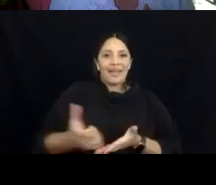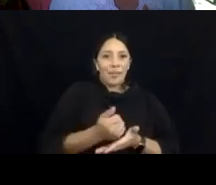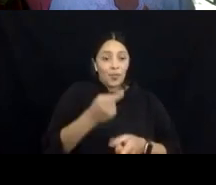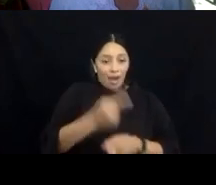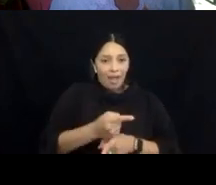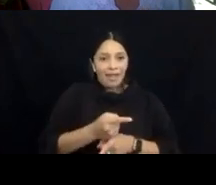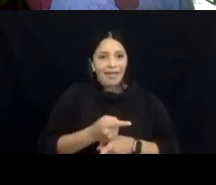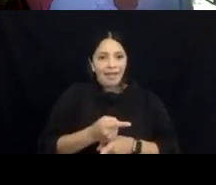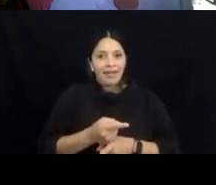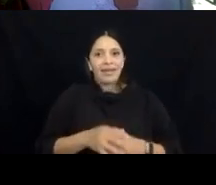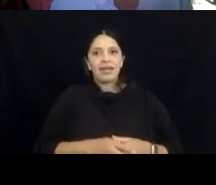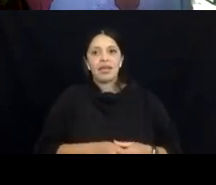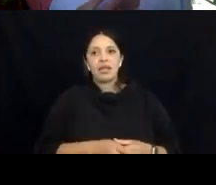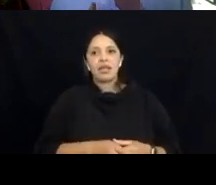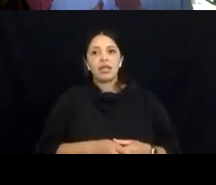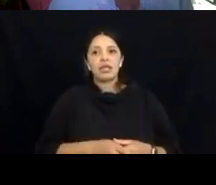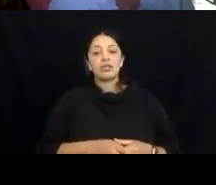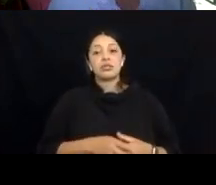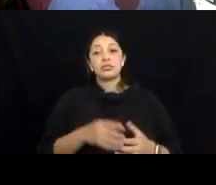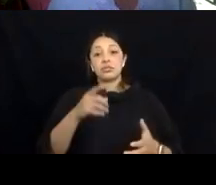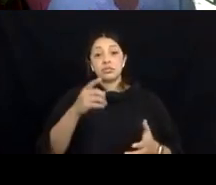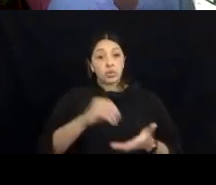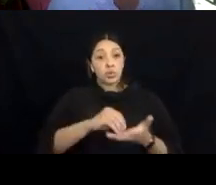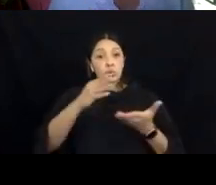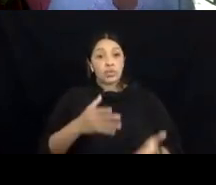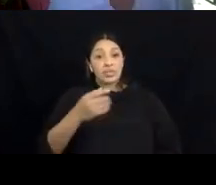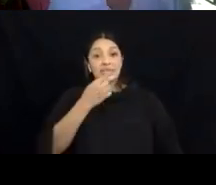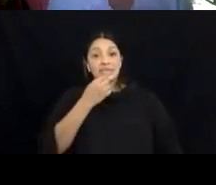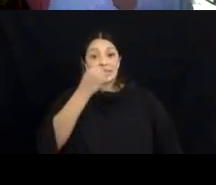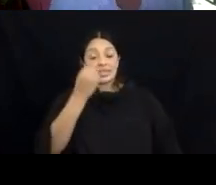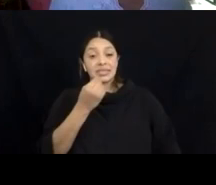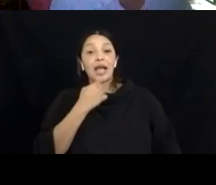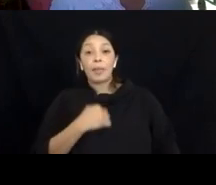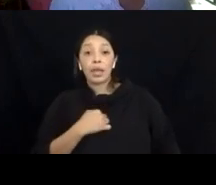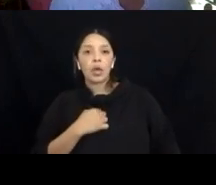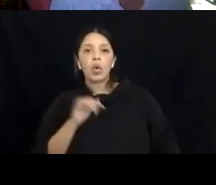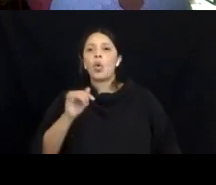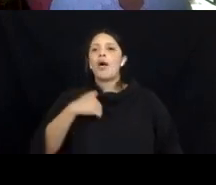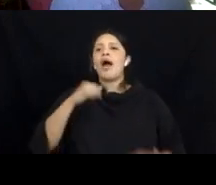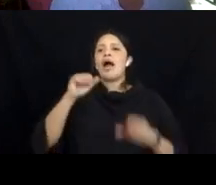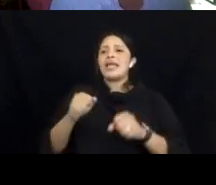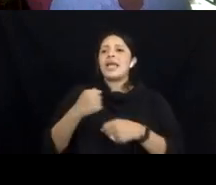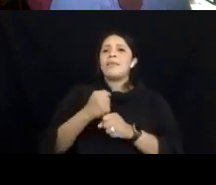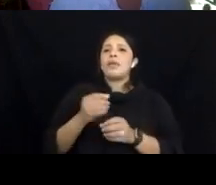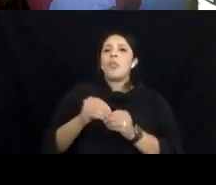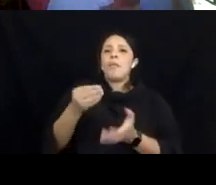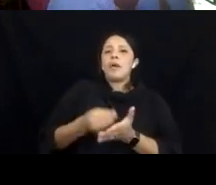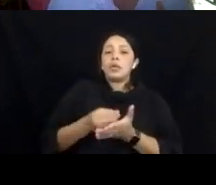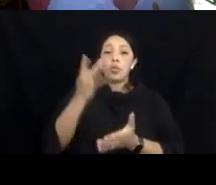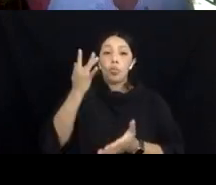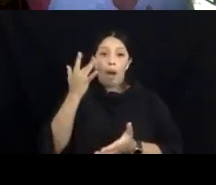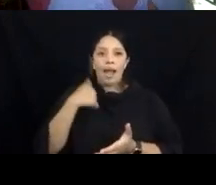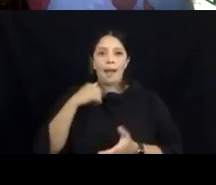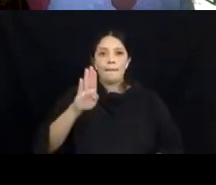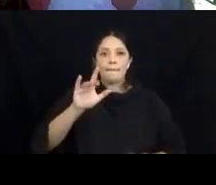when they tell me, how many students have I had that have told me, oh, I can make more money because of my bilingual skills, right? And